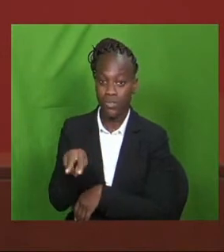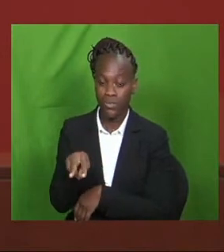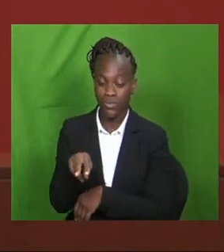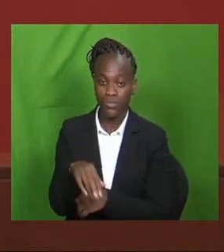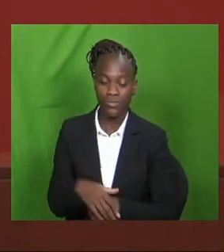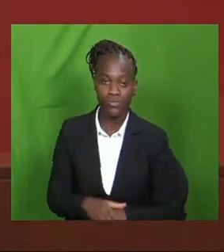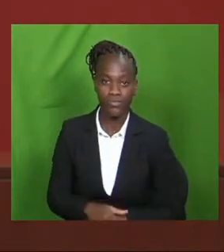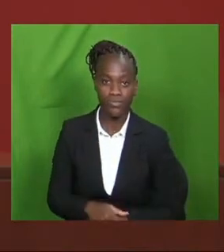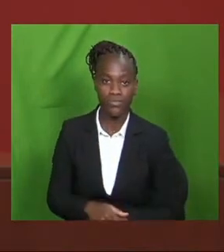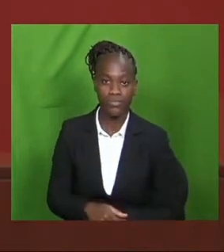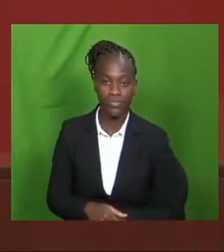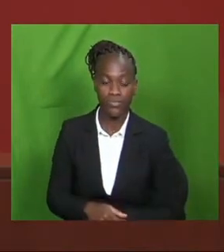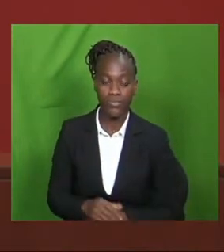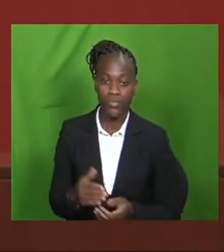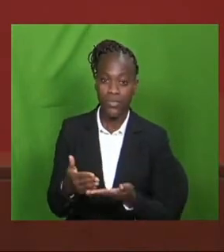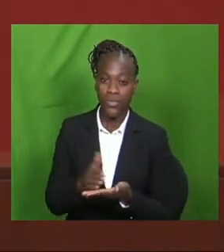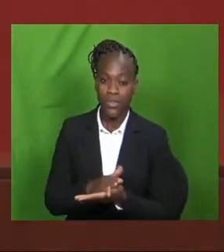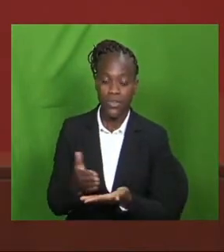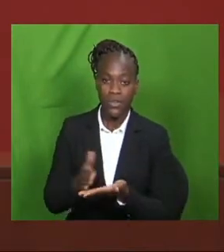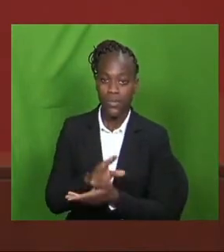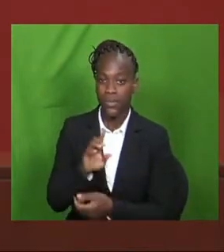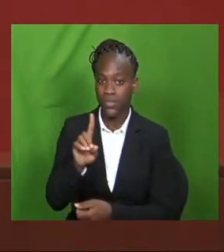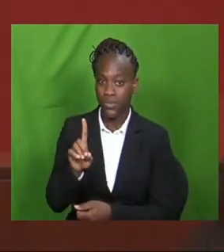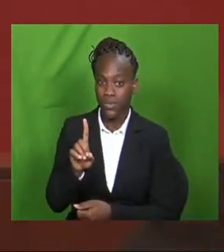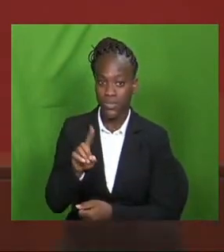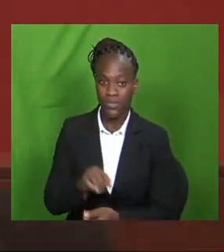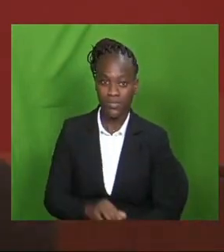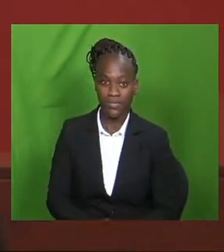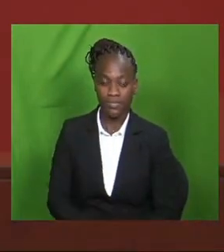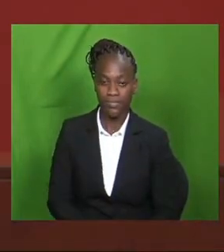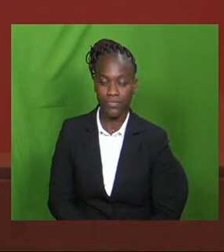2022. Page 1,